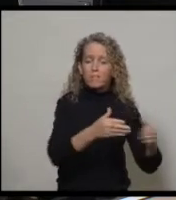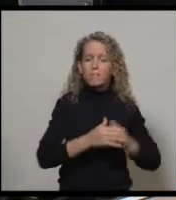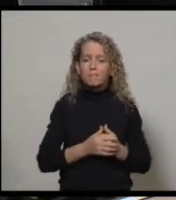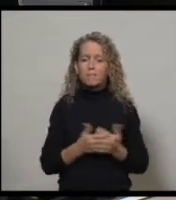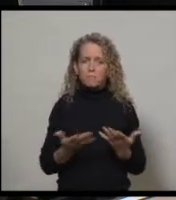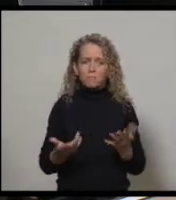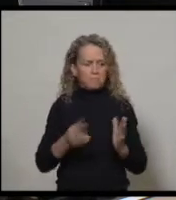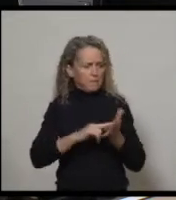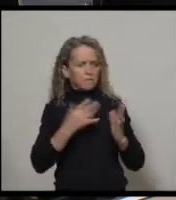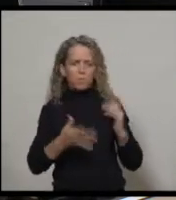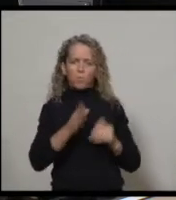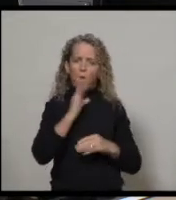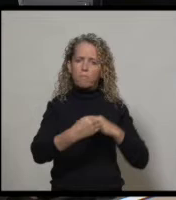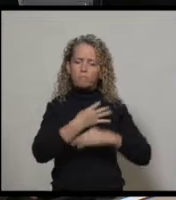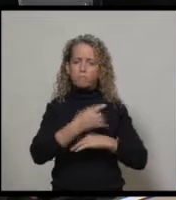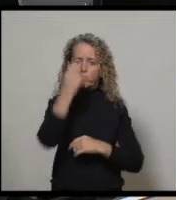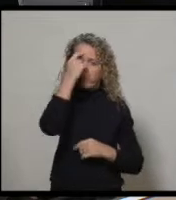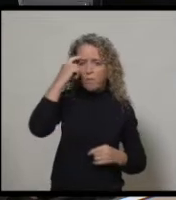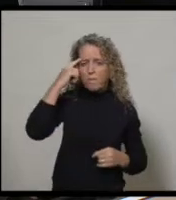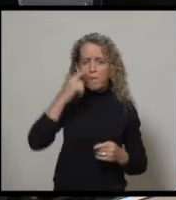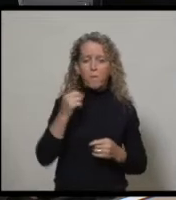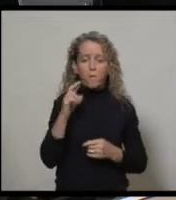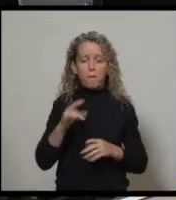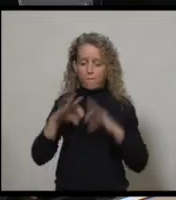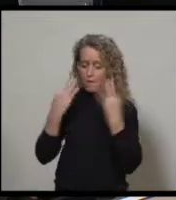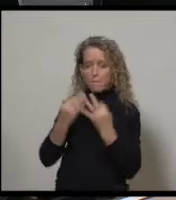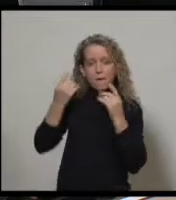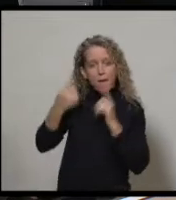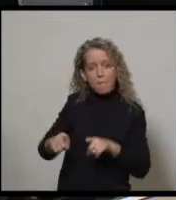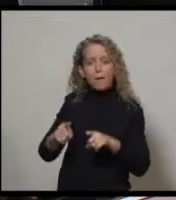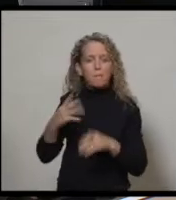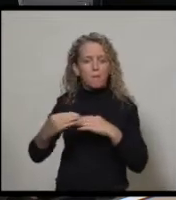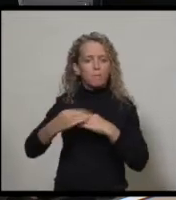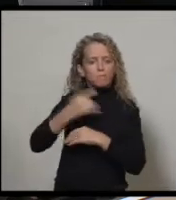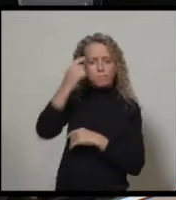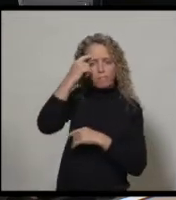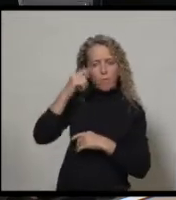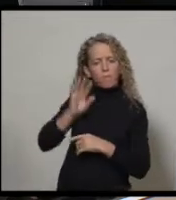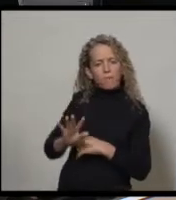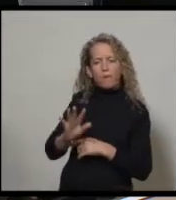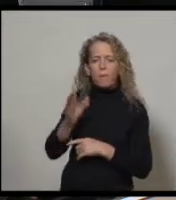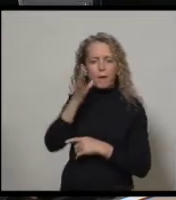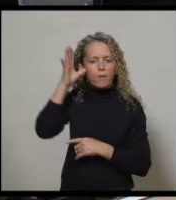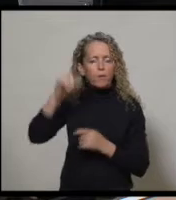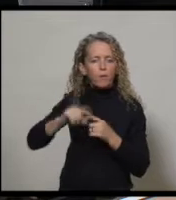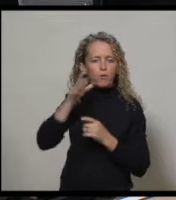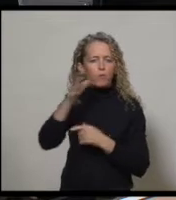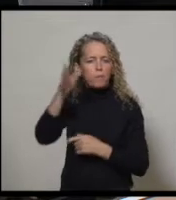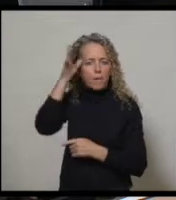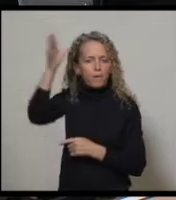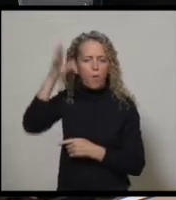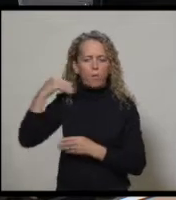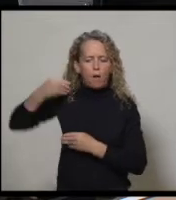And are their families, maybe they're not experiencing certain things directly, but maybe their parents are, their grandparents are, maybe there's some intergenerational trauma in the